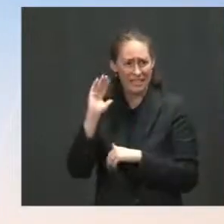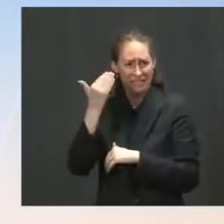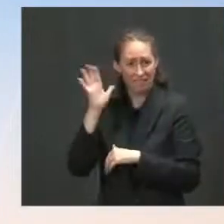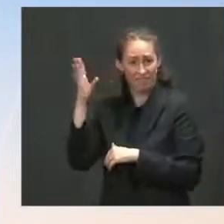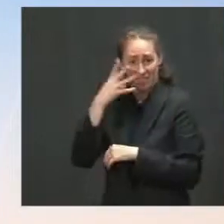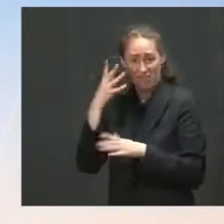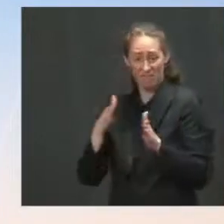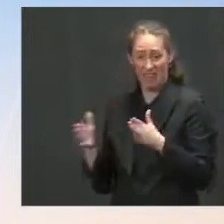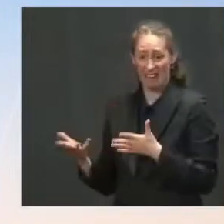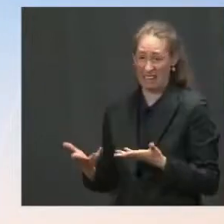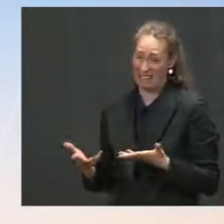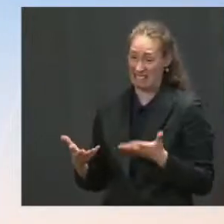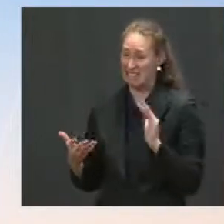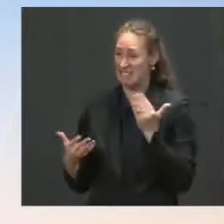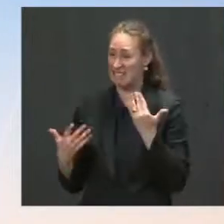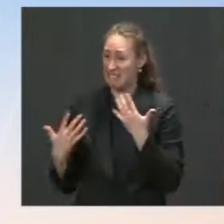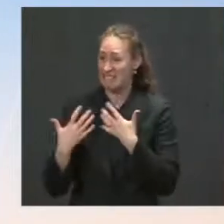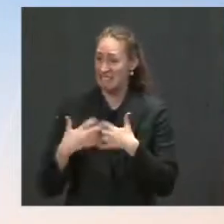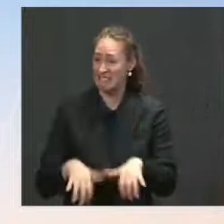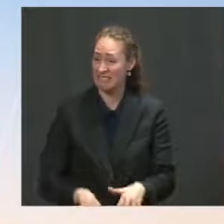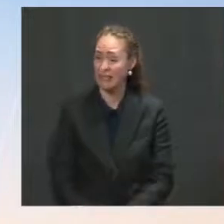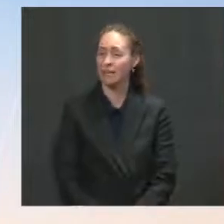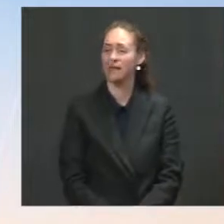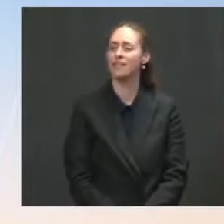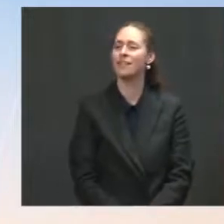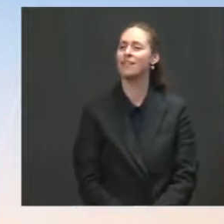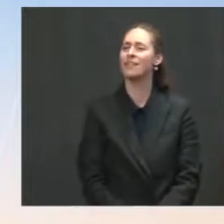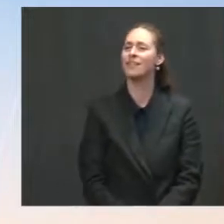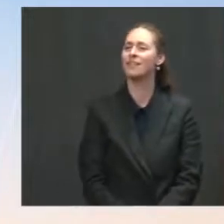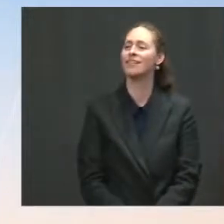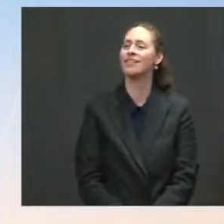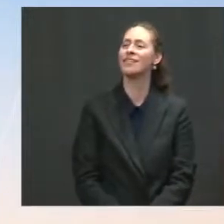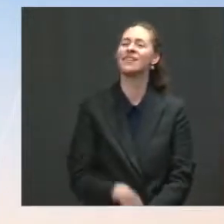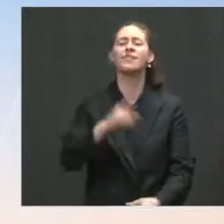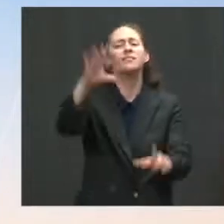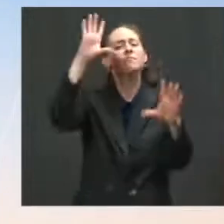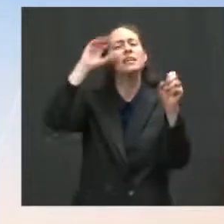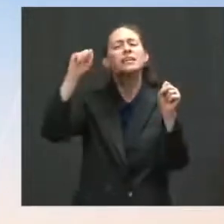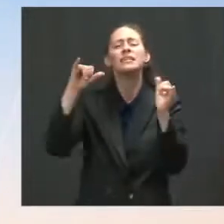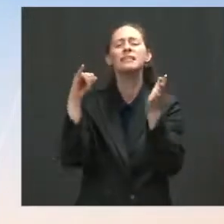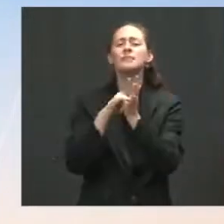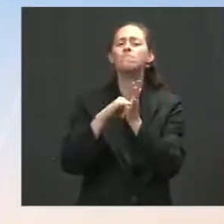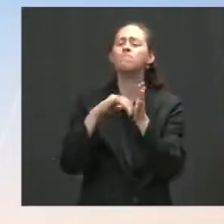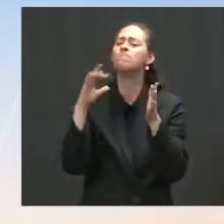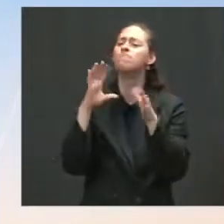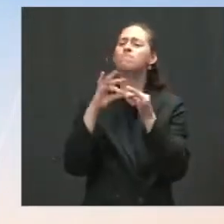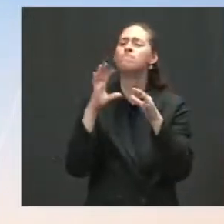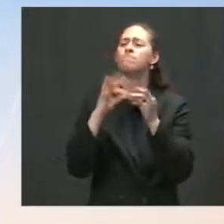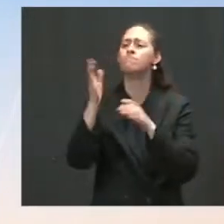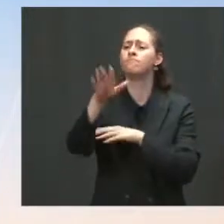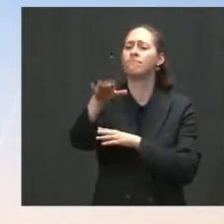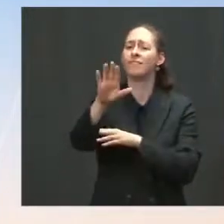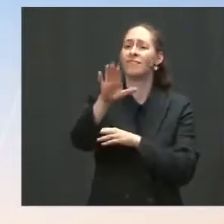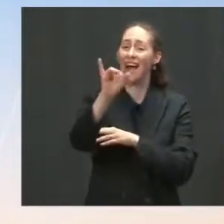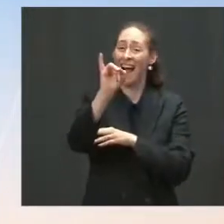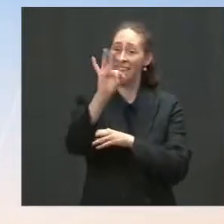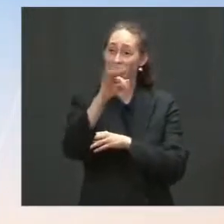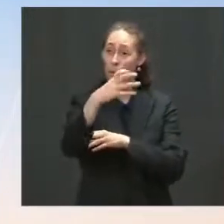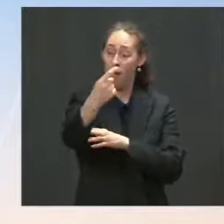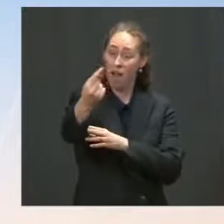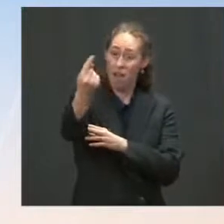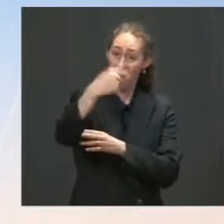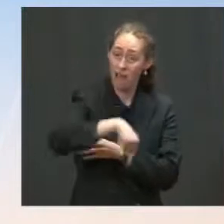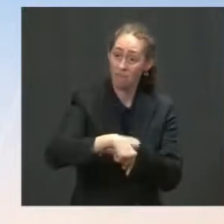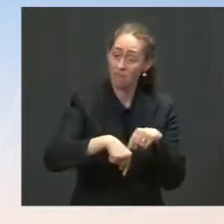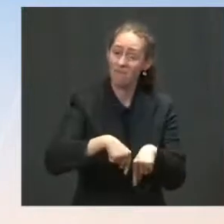convey to anyone, as you've said, who wants to come to the United States, now is not the time to come. It is not